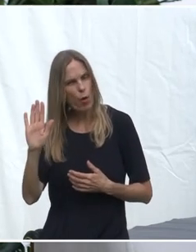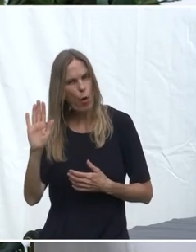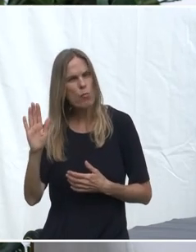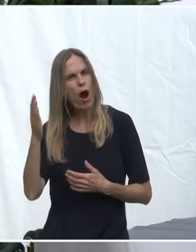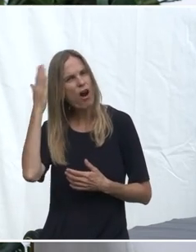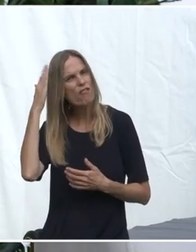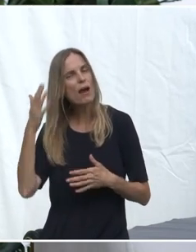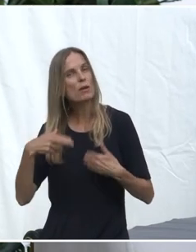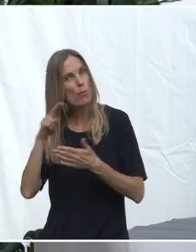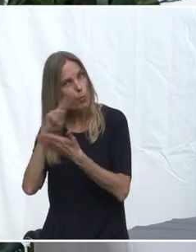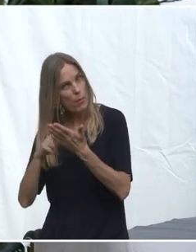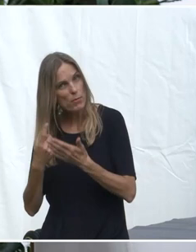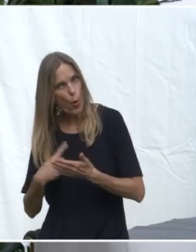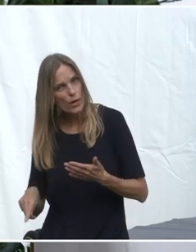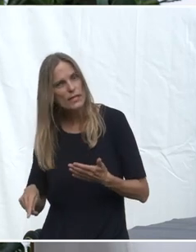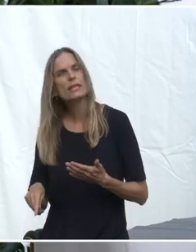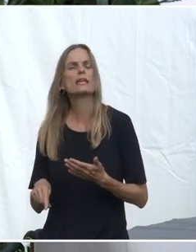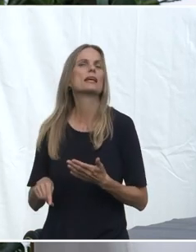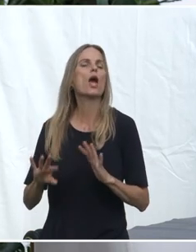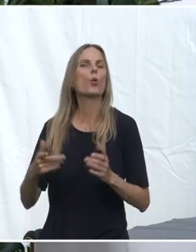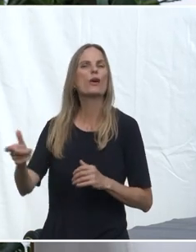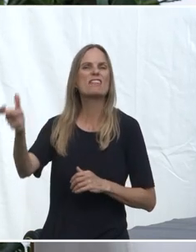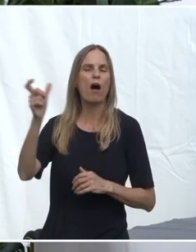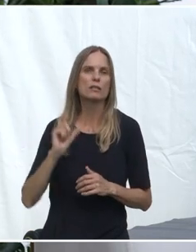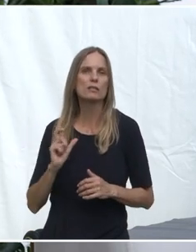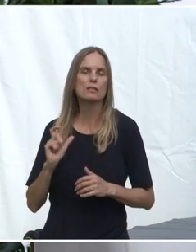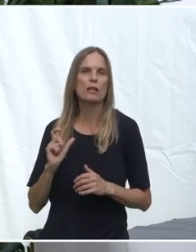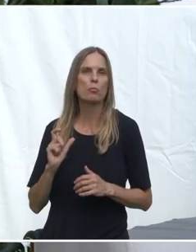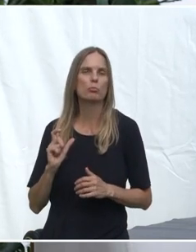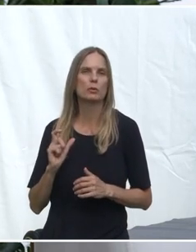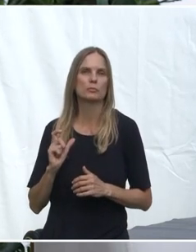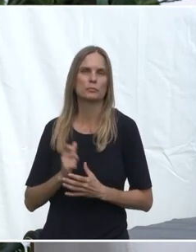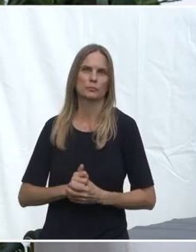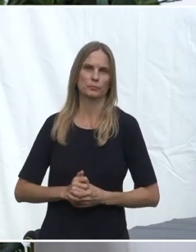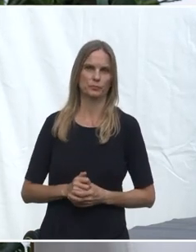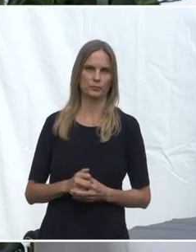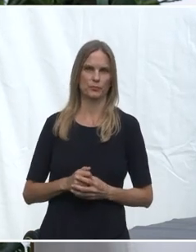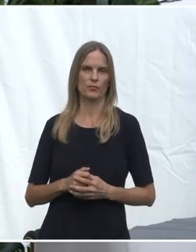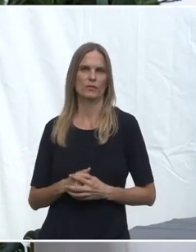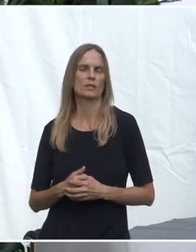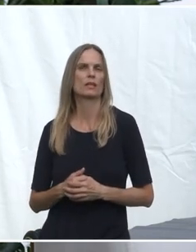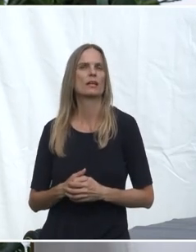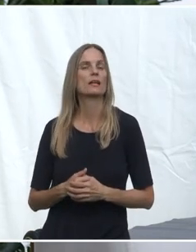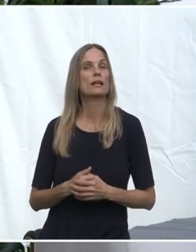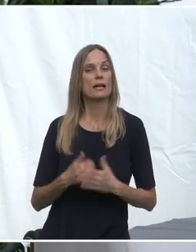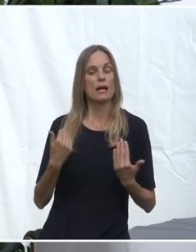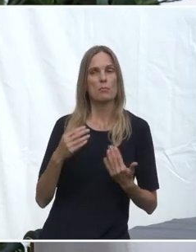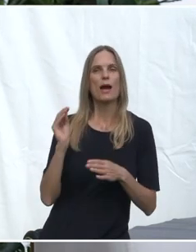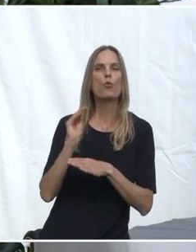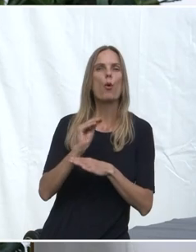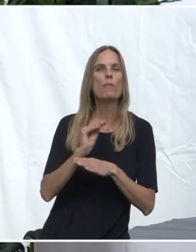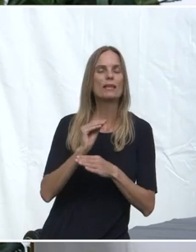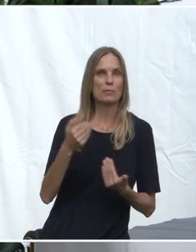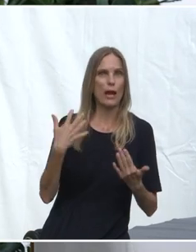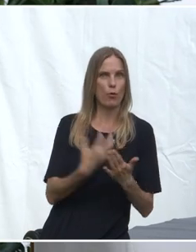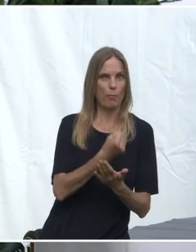And while you are answering this question, so we are going further, what we now found it out that actually